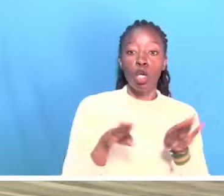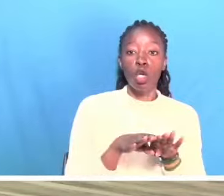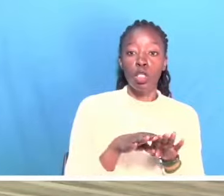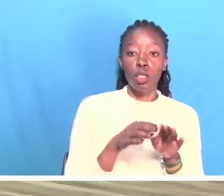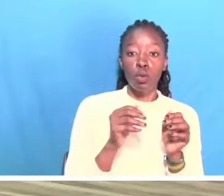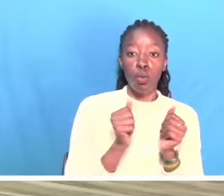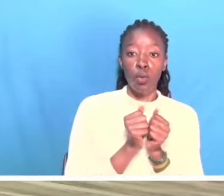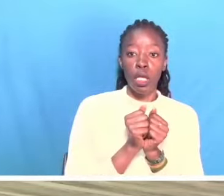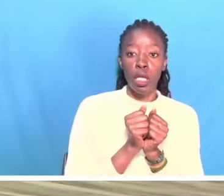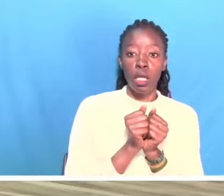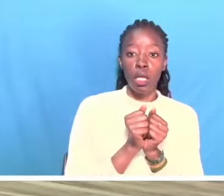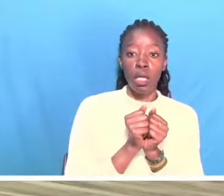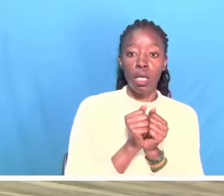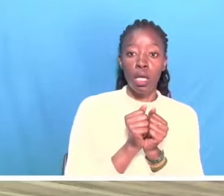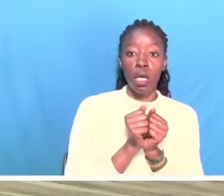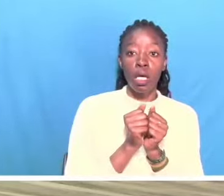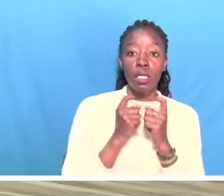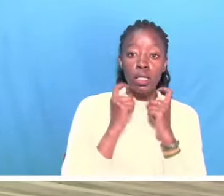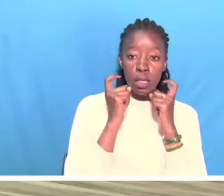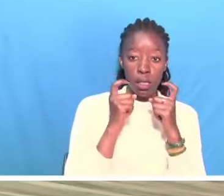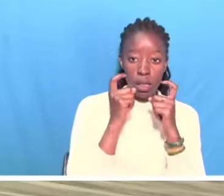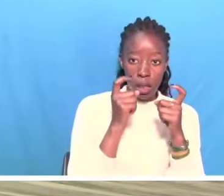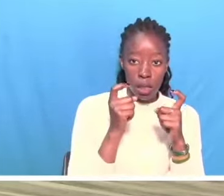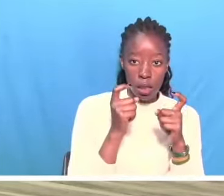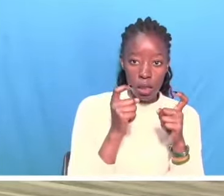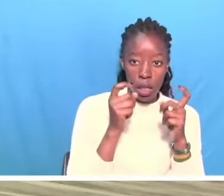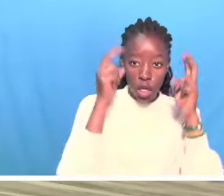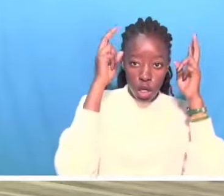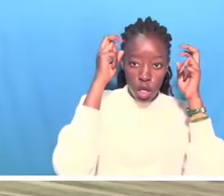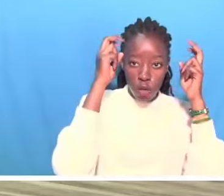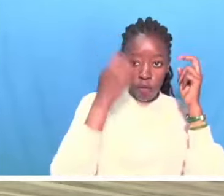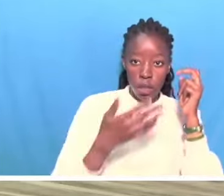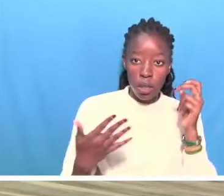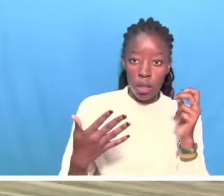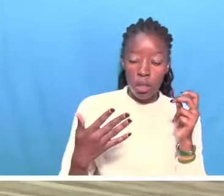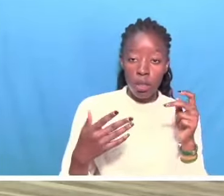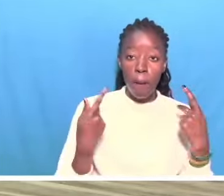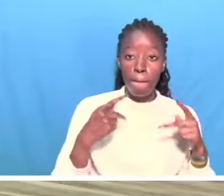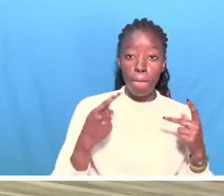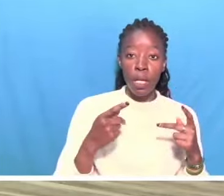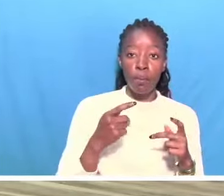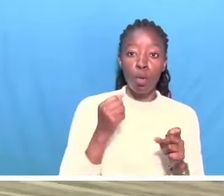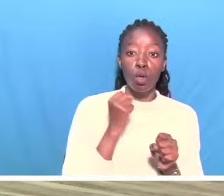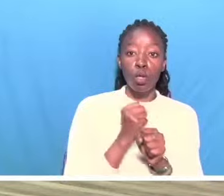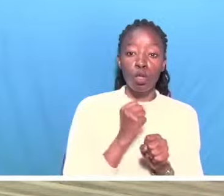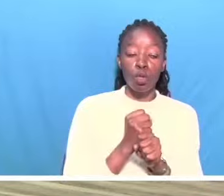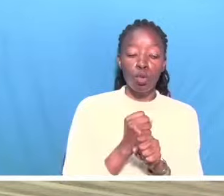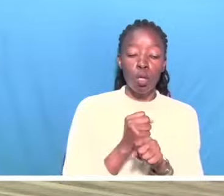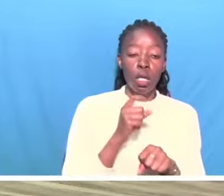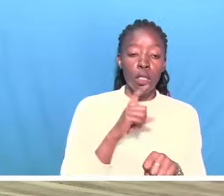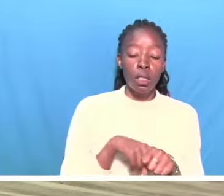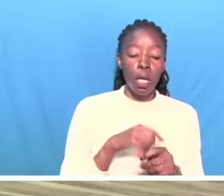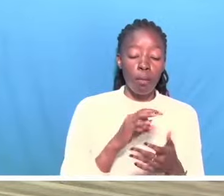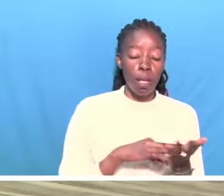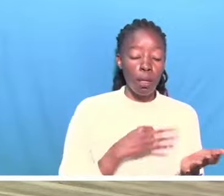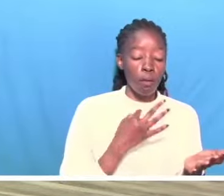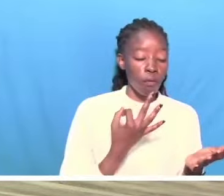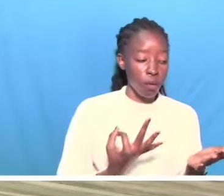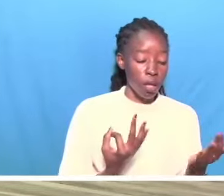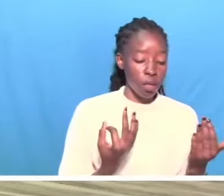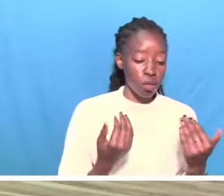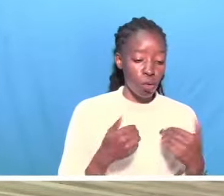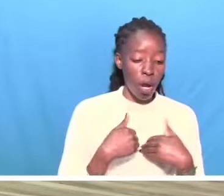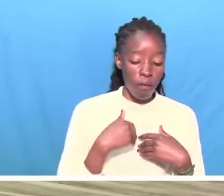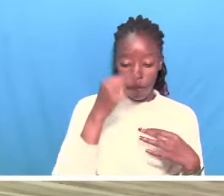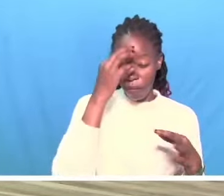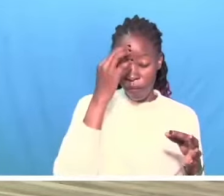of sins and evil things that people do when they fail to keep their faith and confidence in God. And